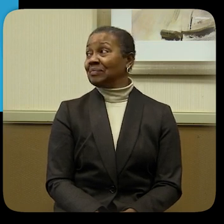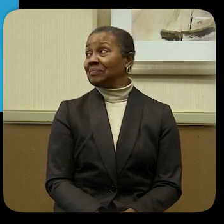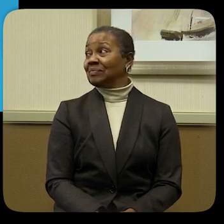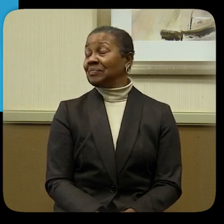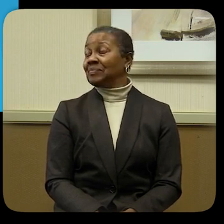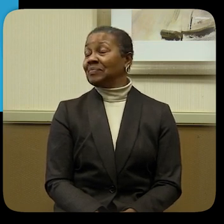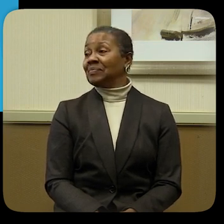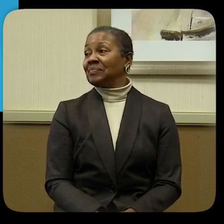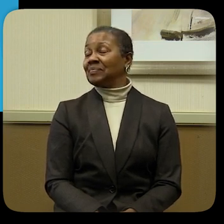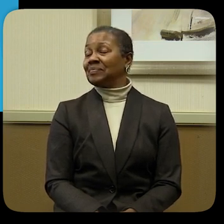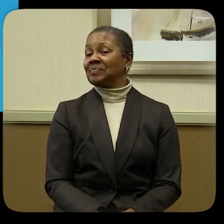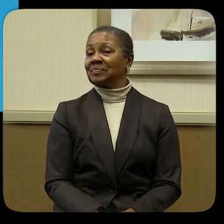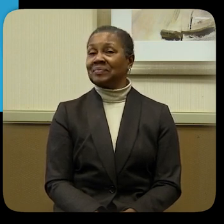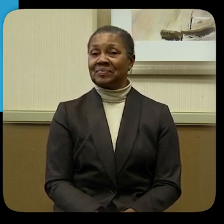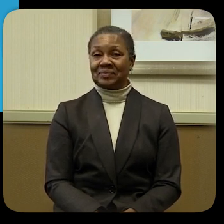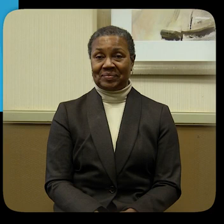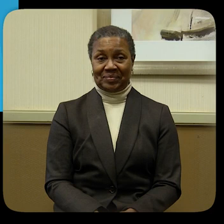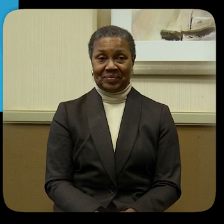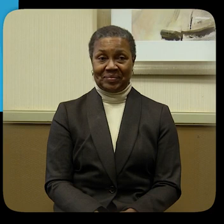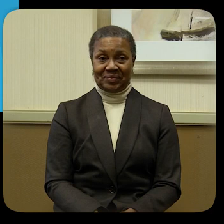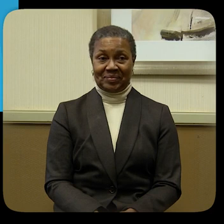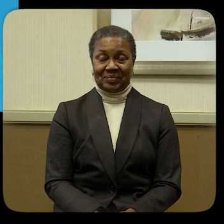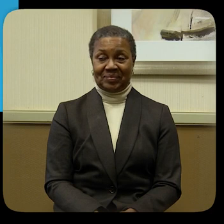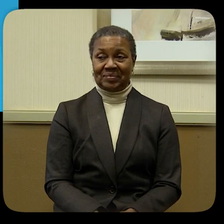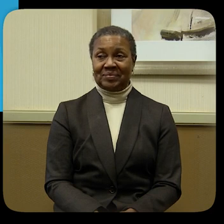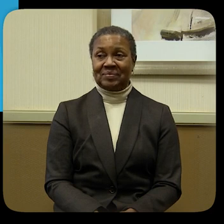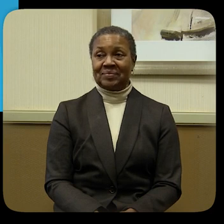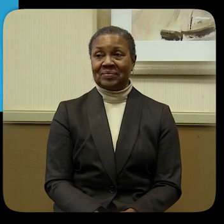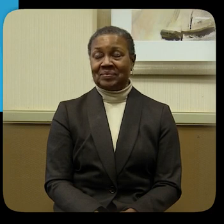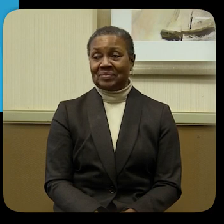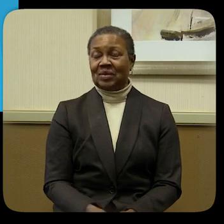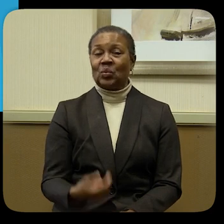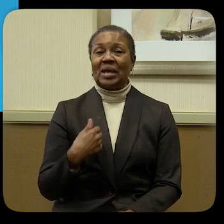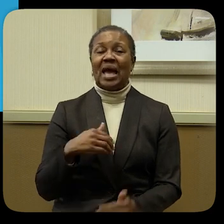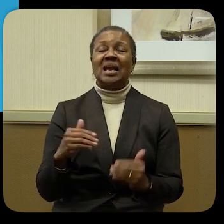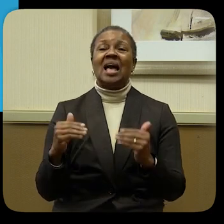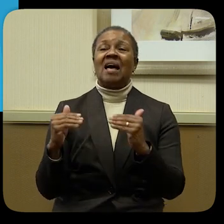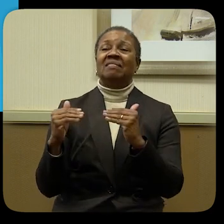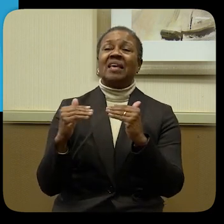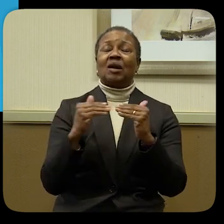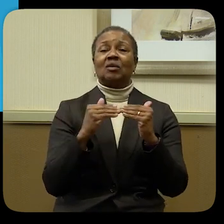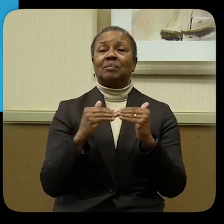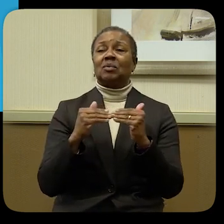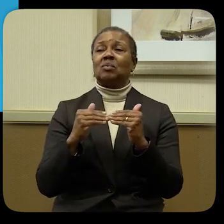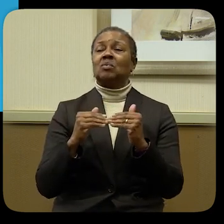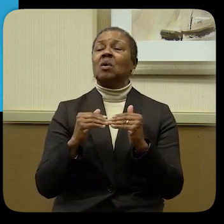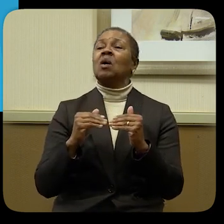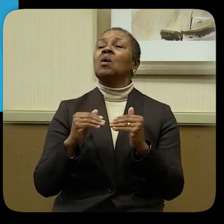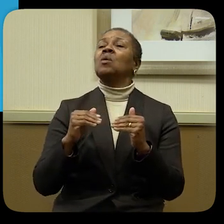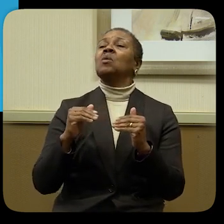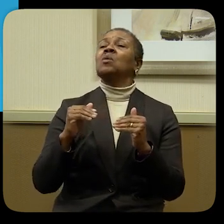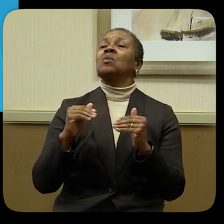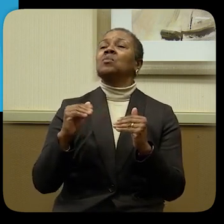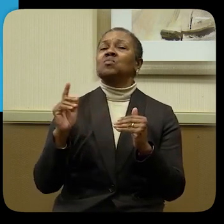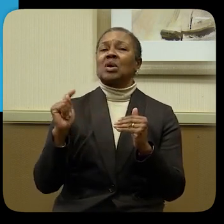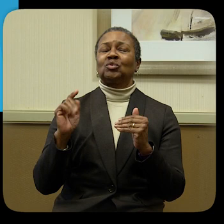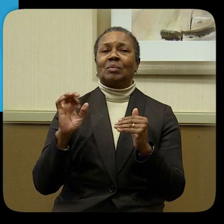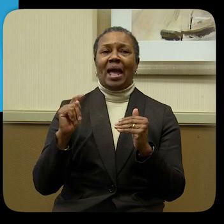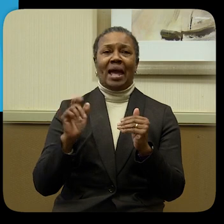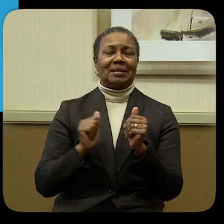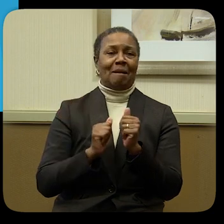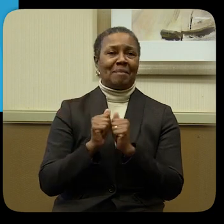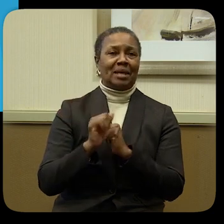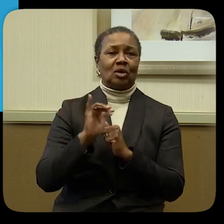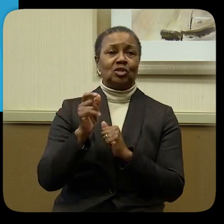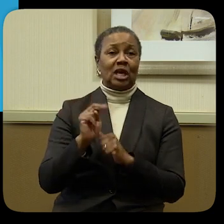All right, so we had the Equitable Restroom Act passed on January 1st, 2020.